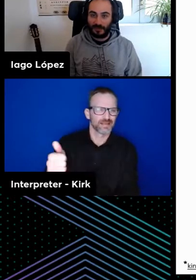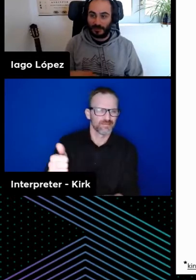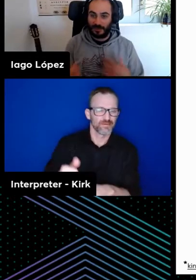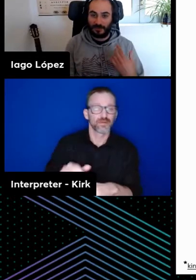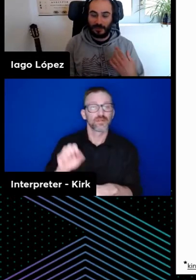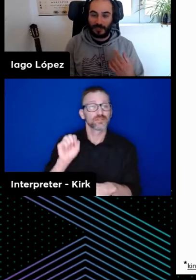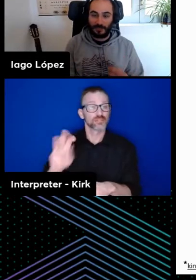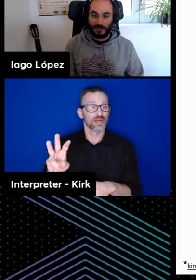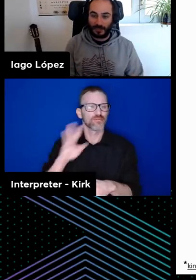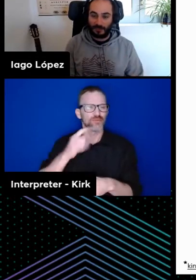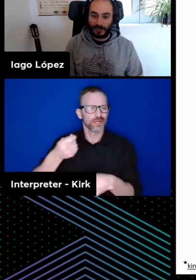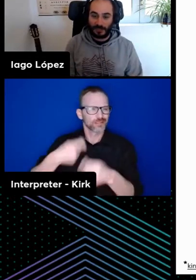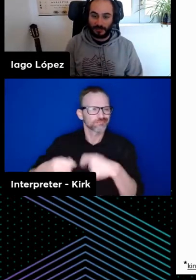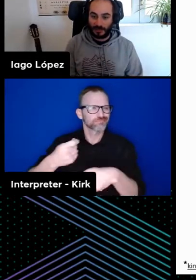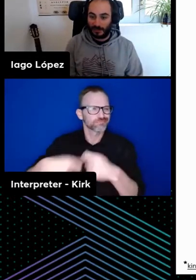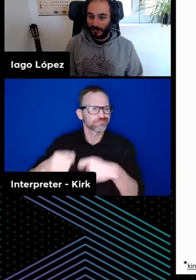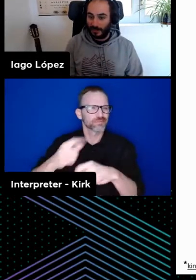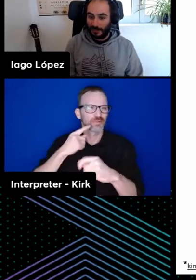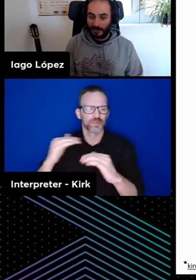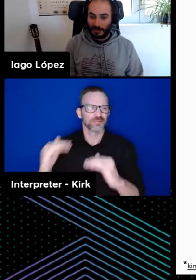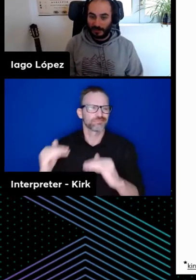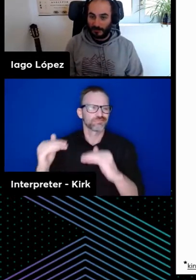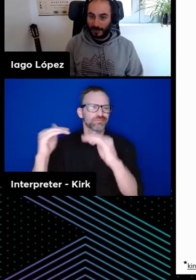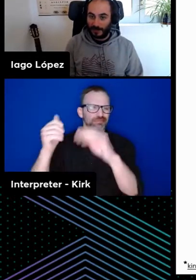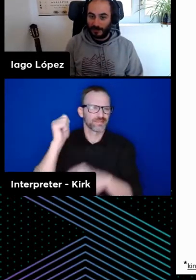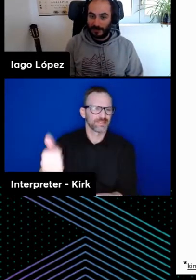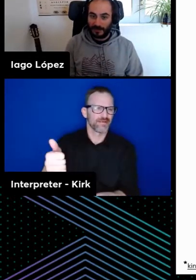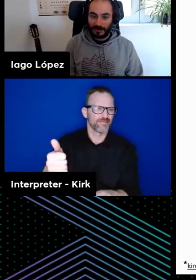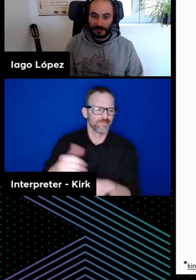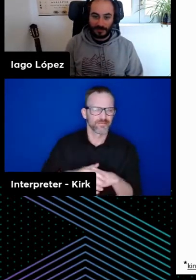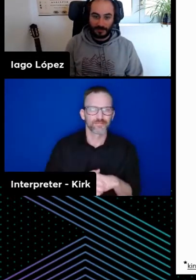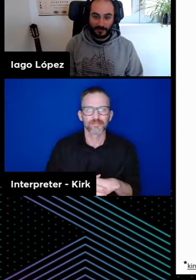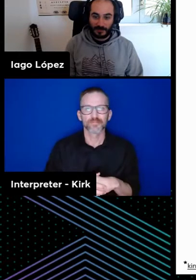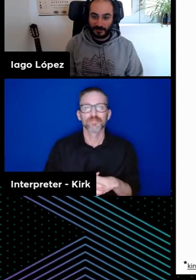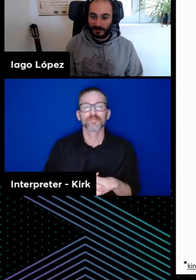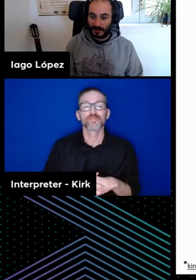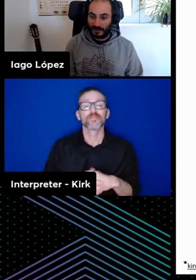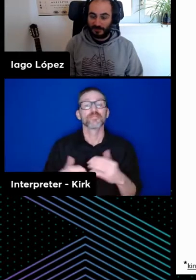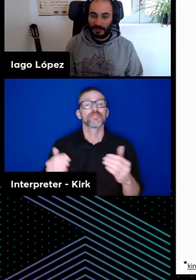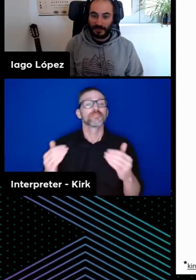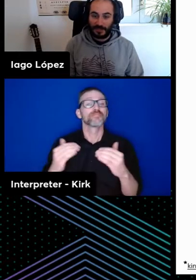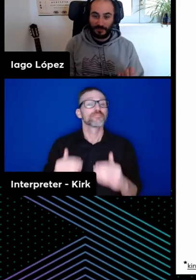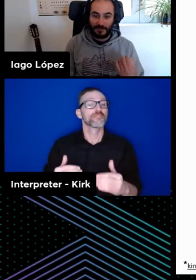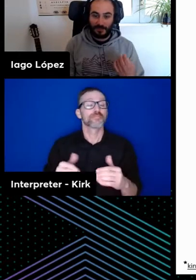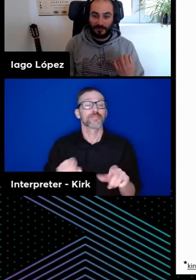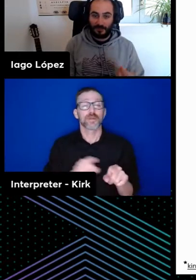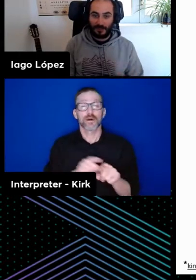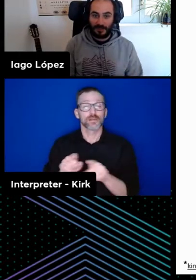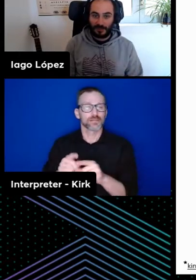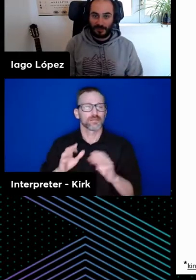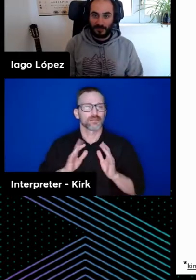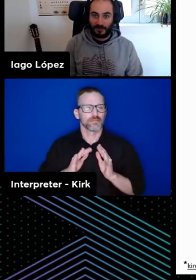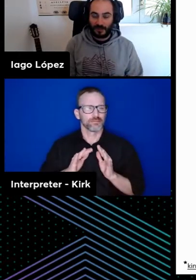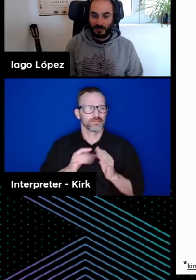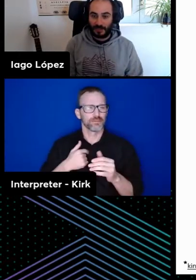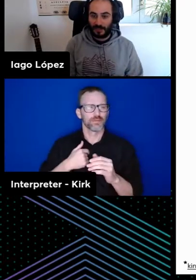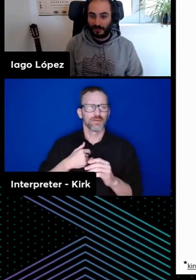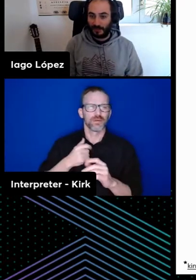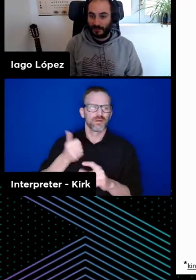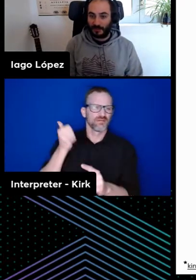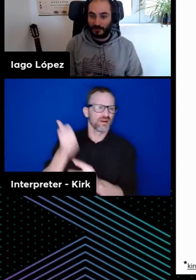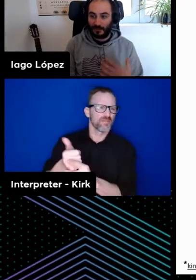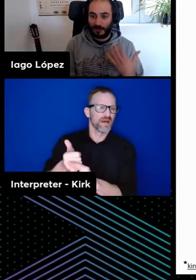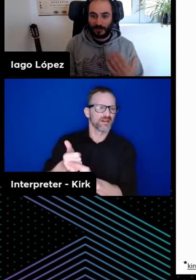always vulnerabilities coming up and getting patched up. And another characteristic of this is that you have atomic updates and rollbacks. So if an